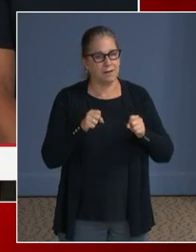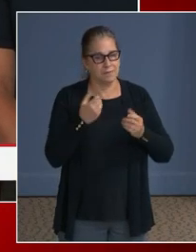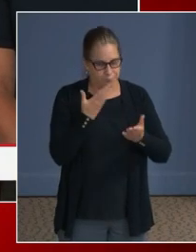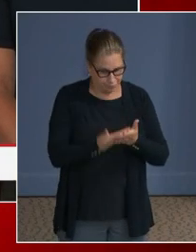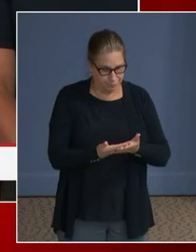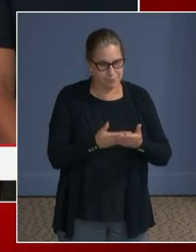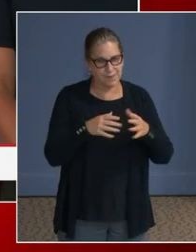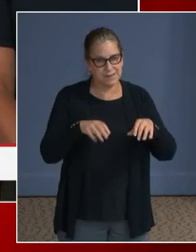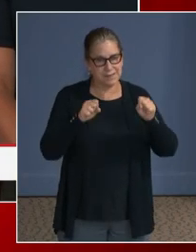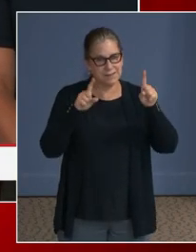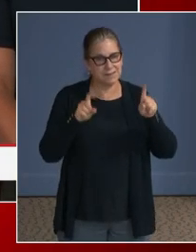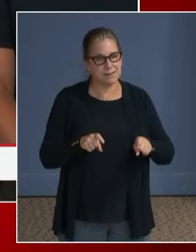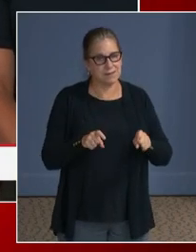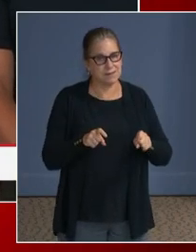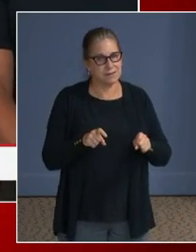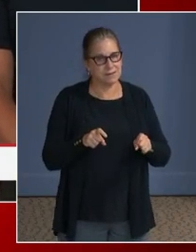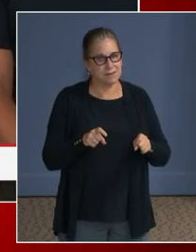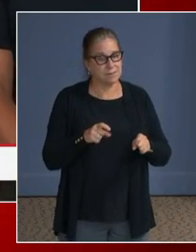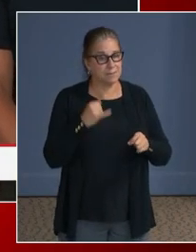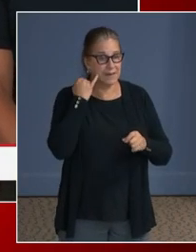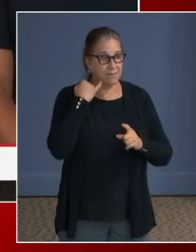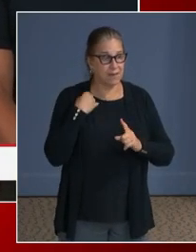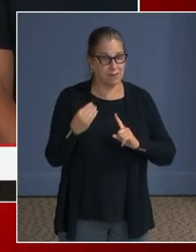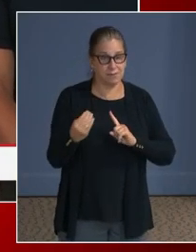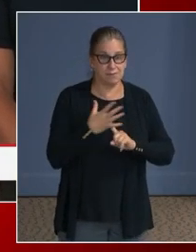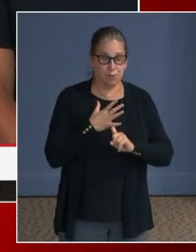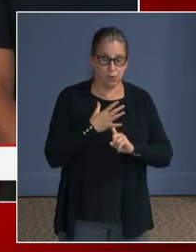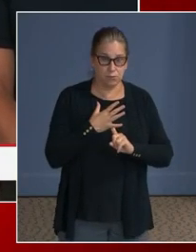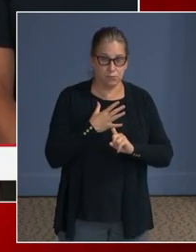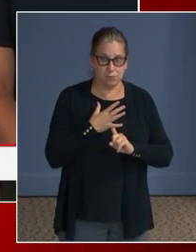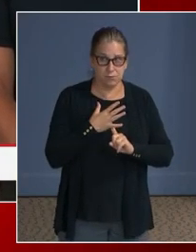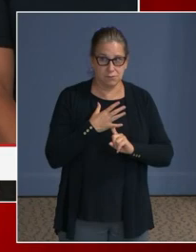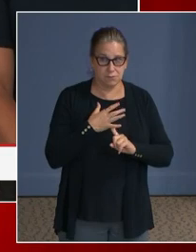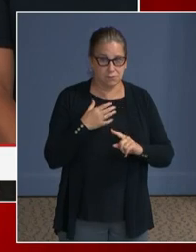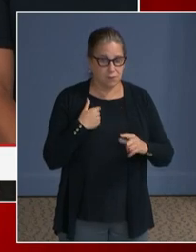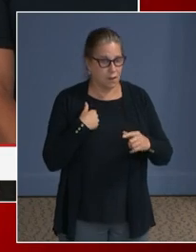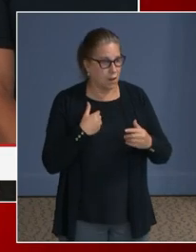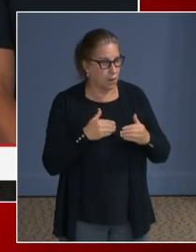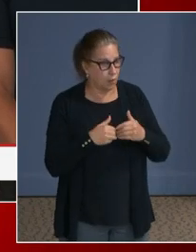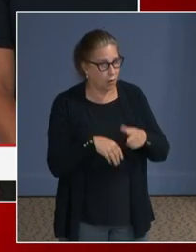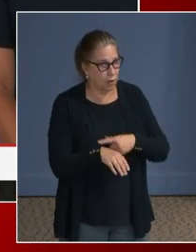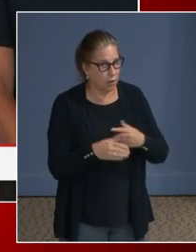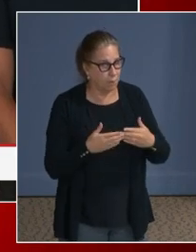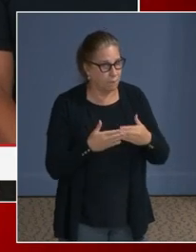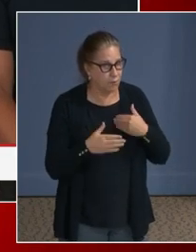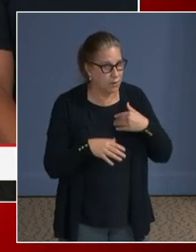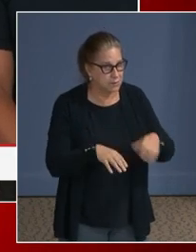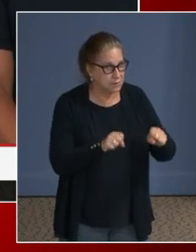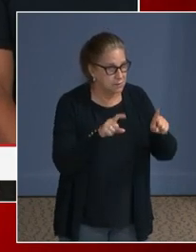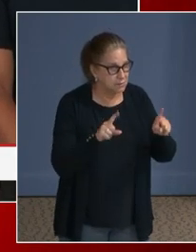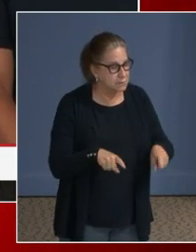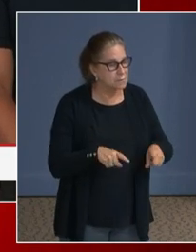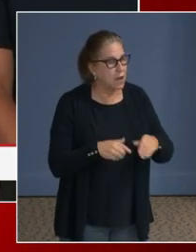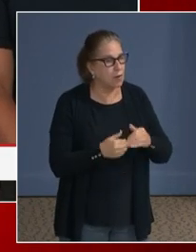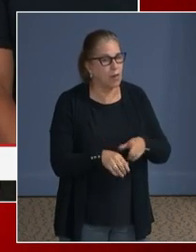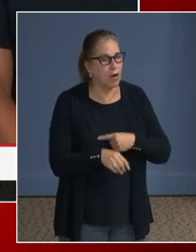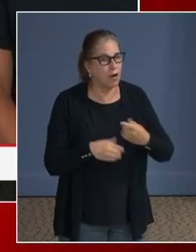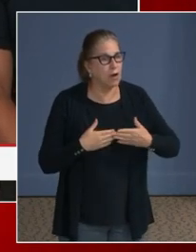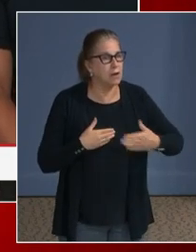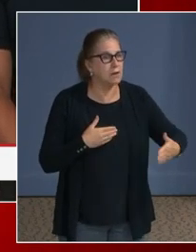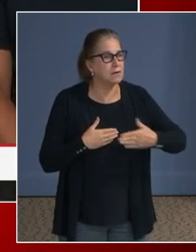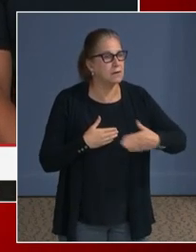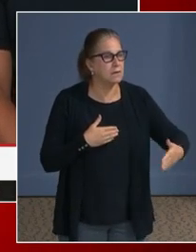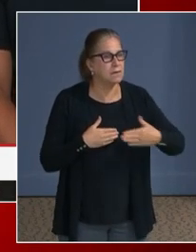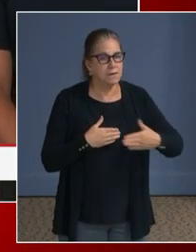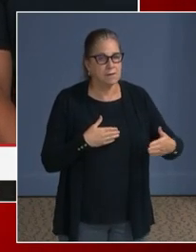been exposed, how long should they wait before they get tested where it would actually show up in the test? Does that